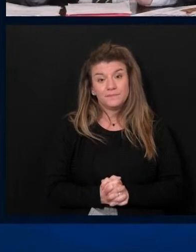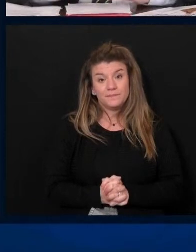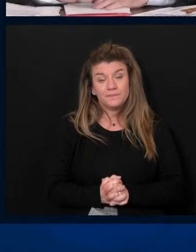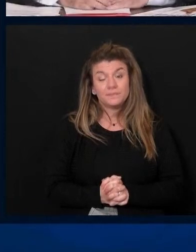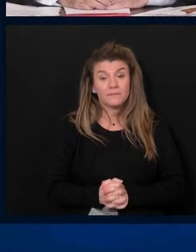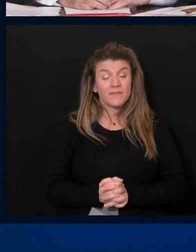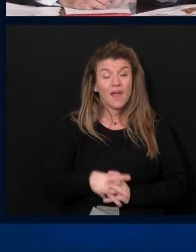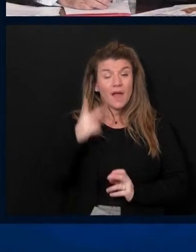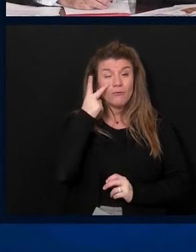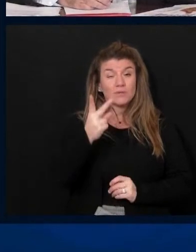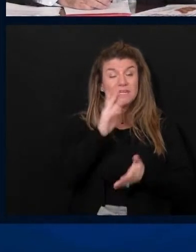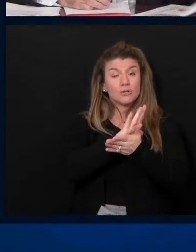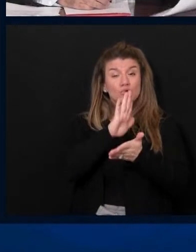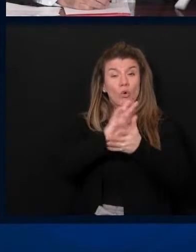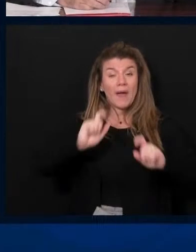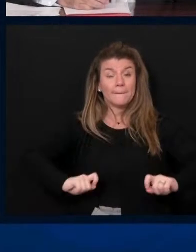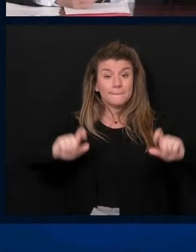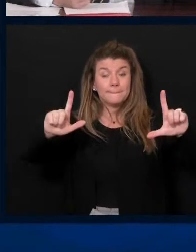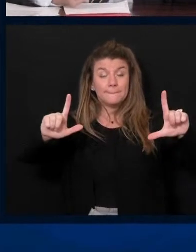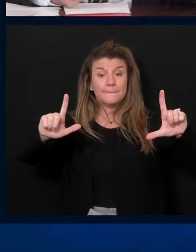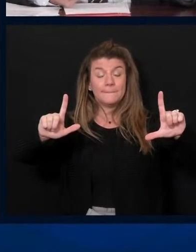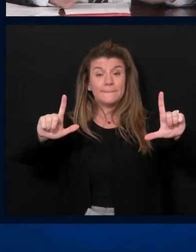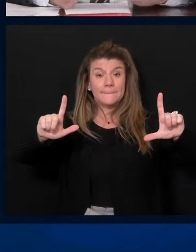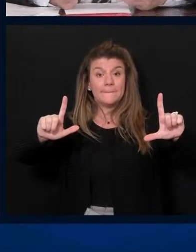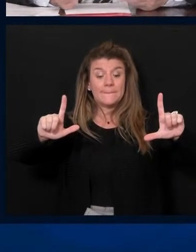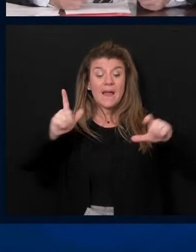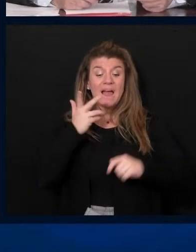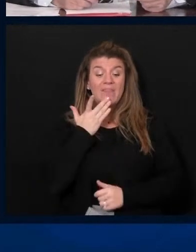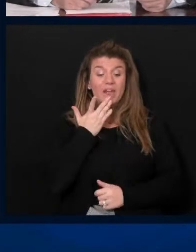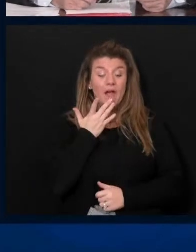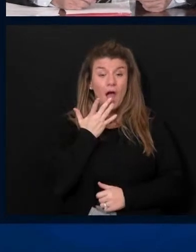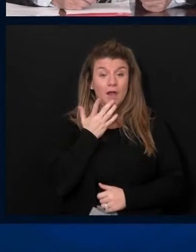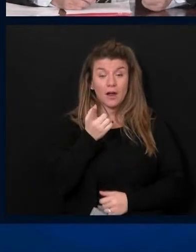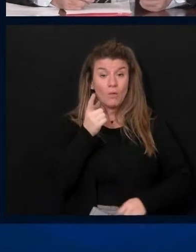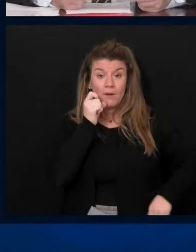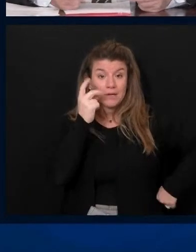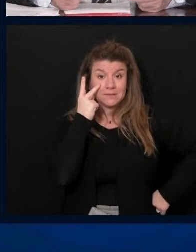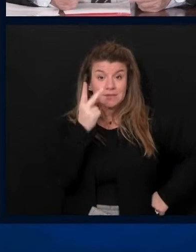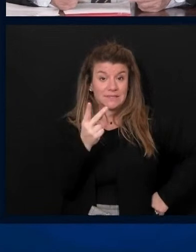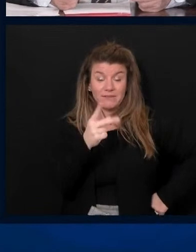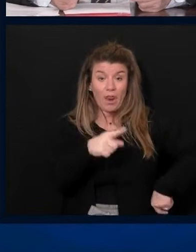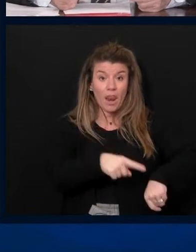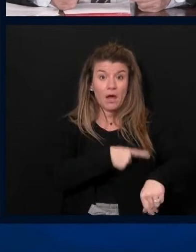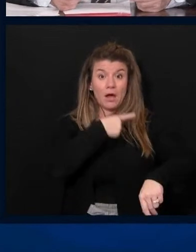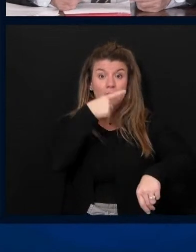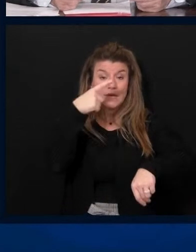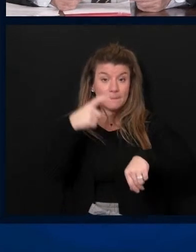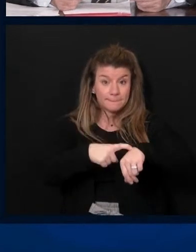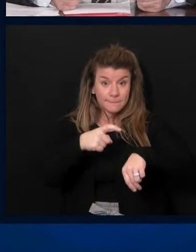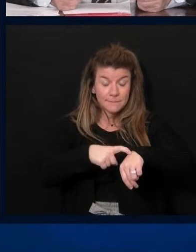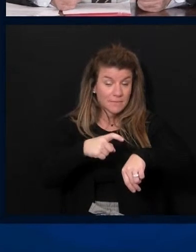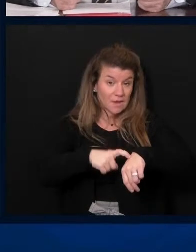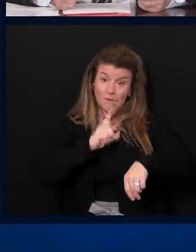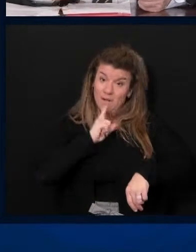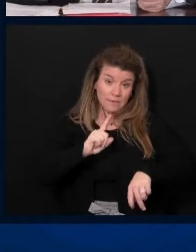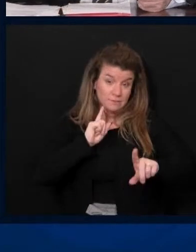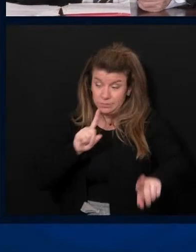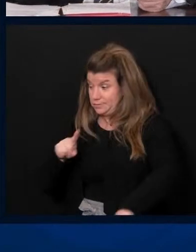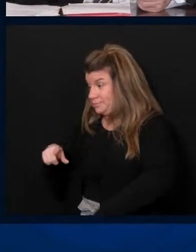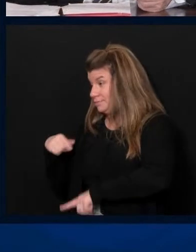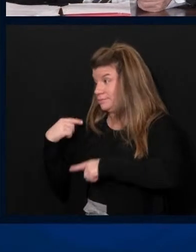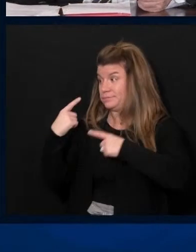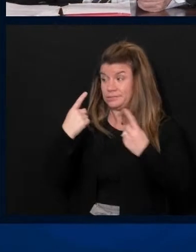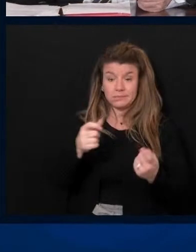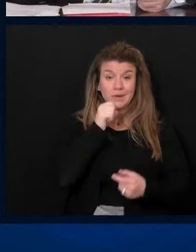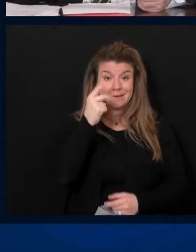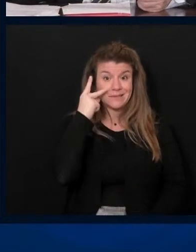If you'll look at the school map, a color that we haven't seen in a long time. A long, long time we haven't seen